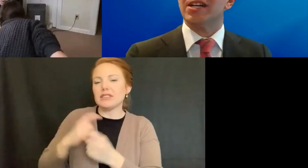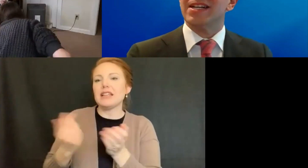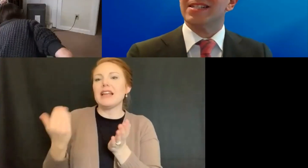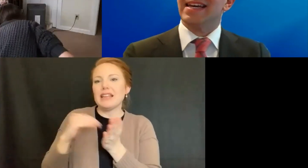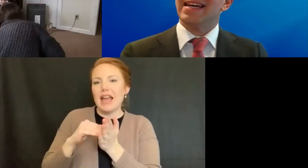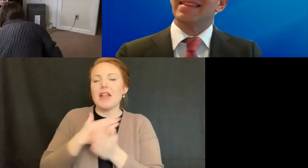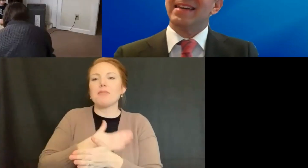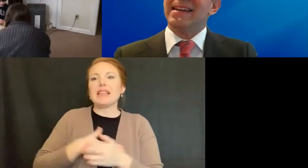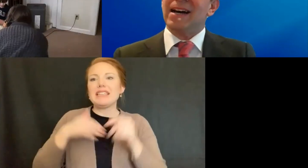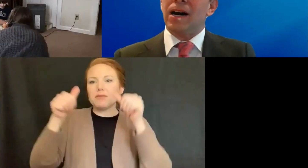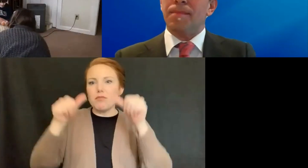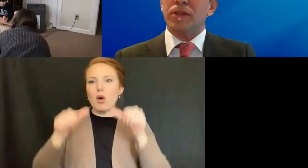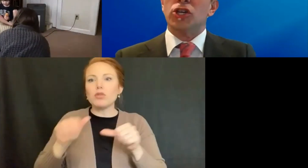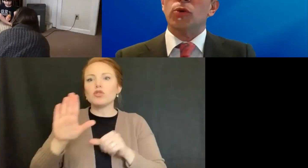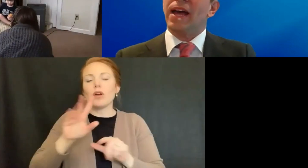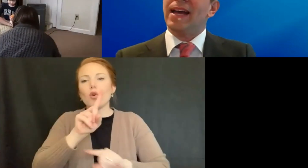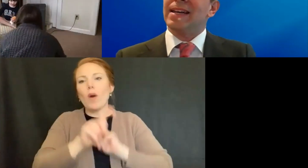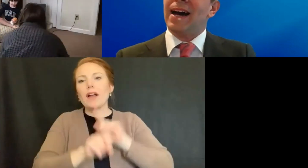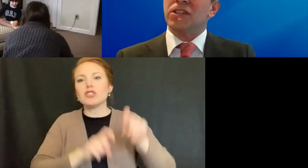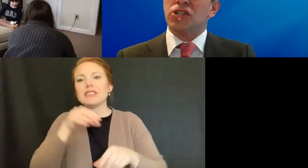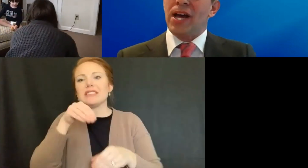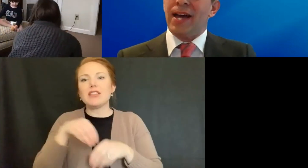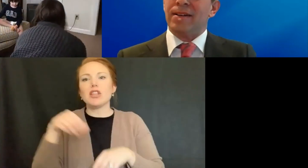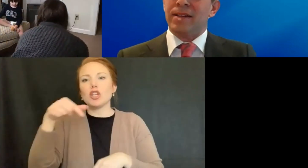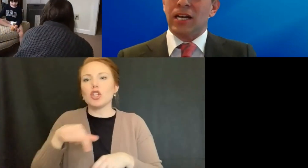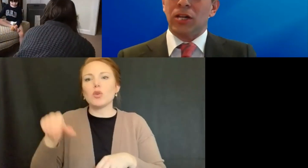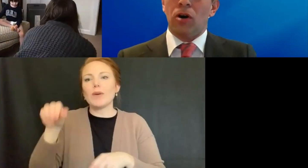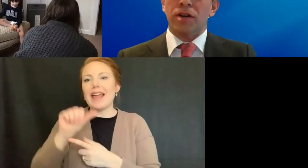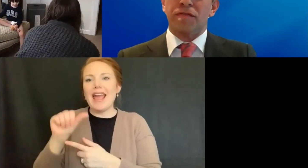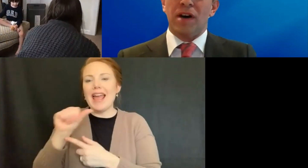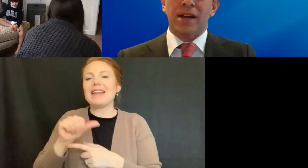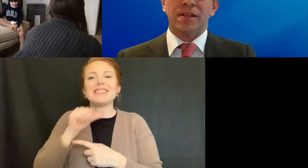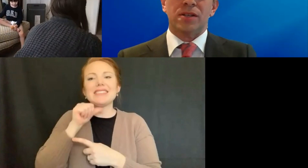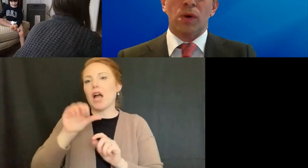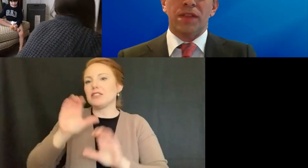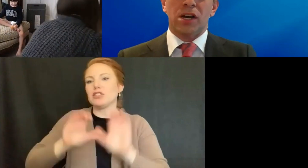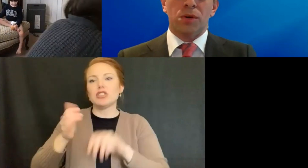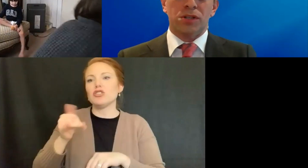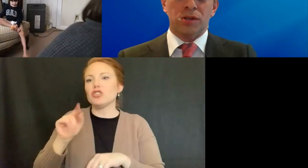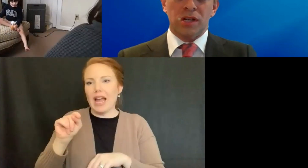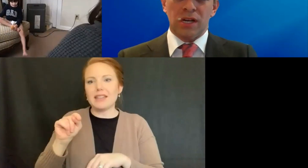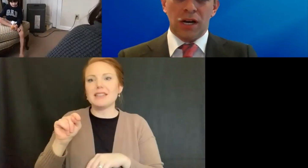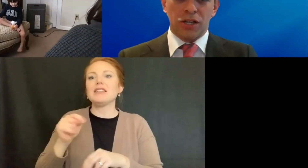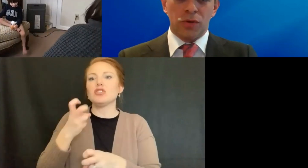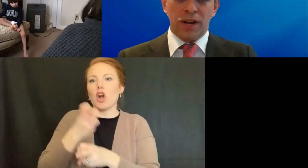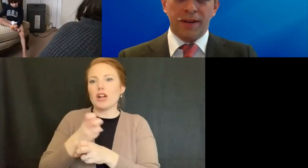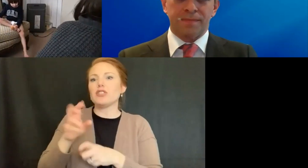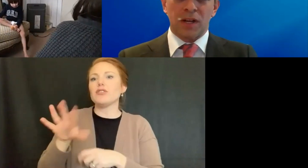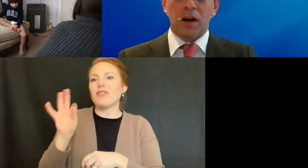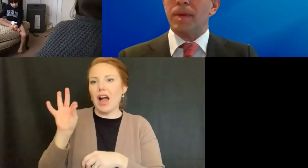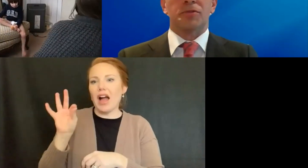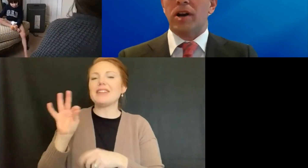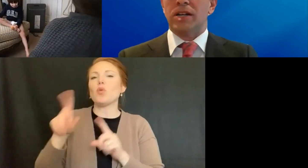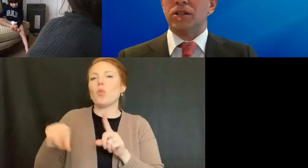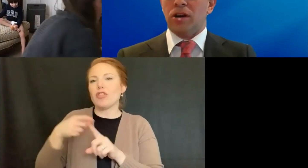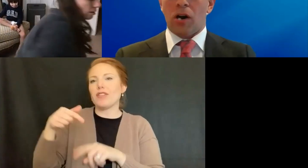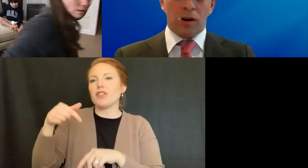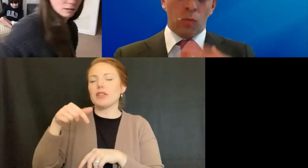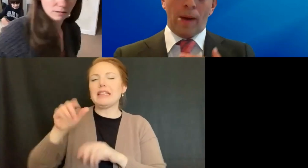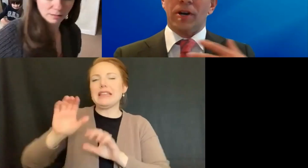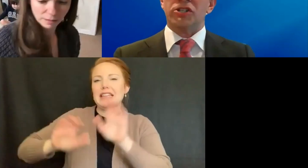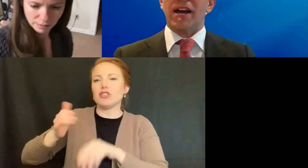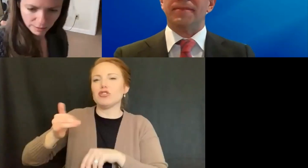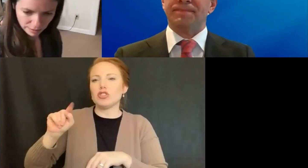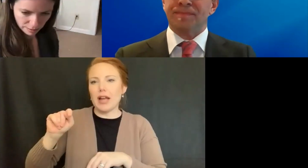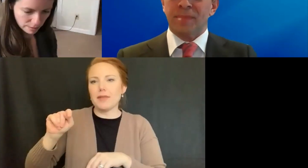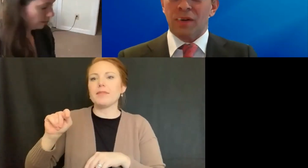your questions in the Q&A, not in the chat. They get a little hard to find when they go into the Q&A. I'm sorry, into